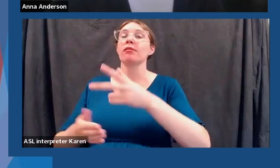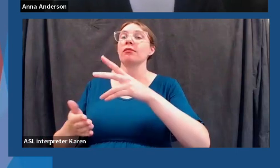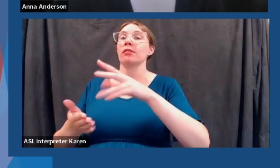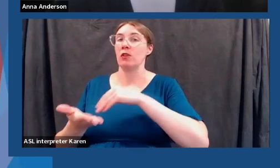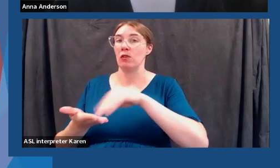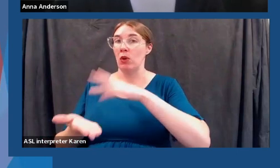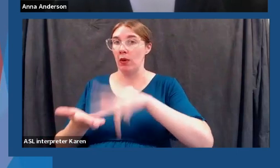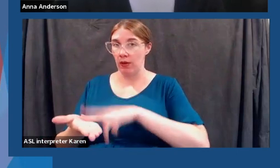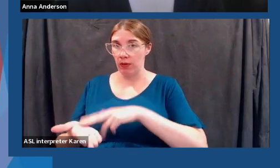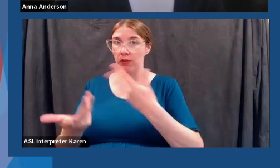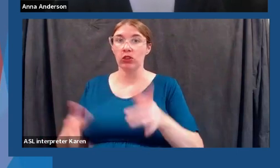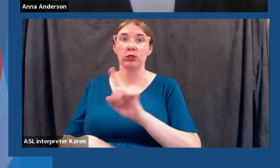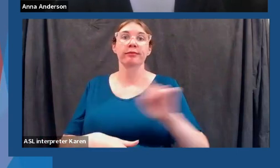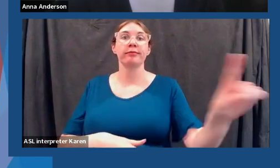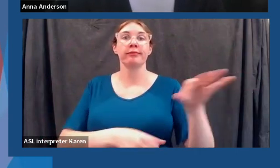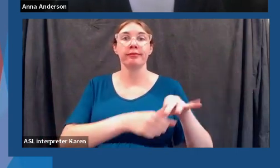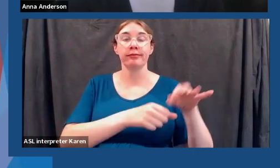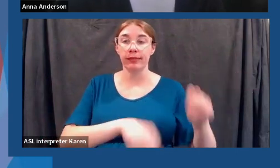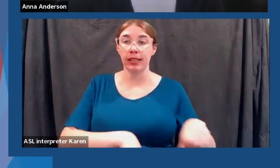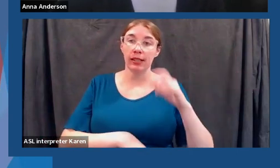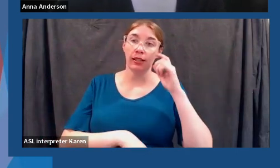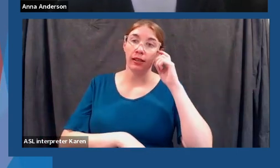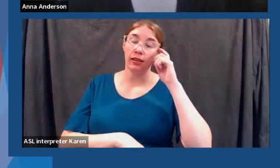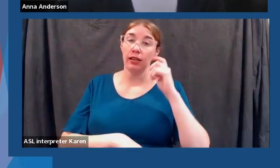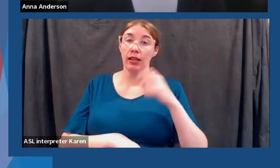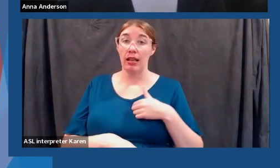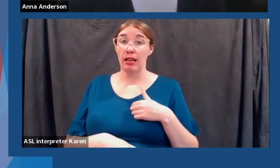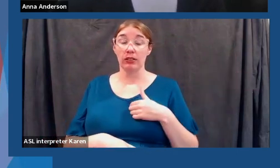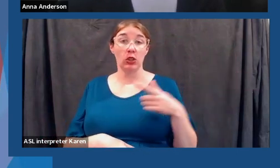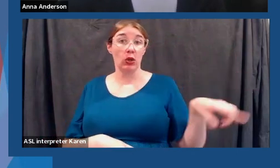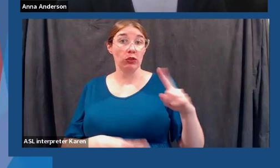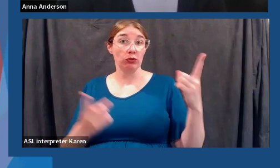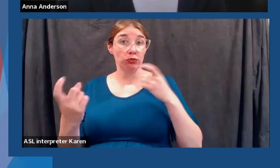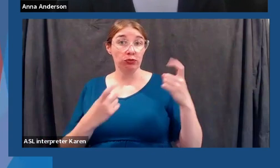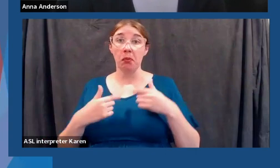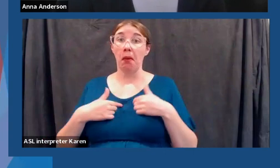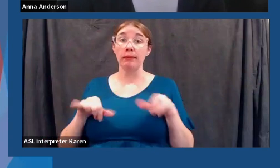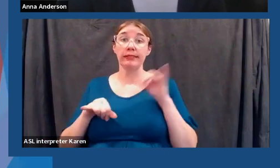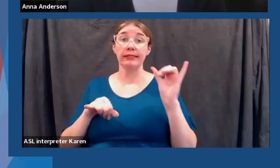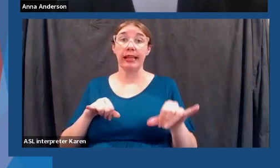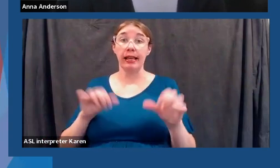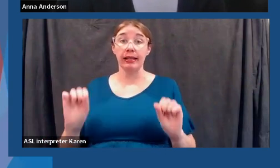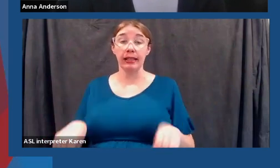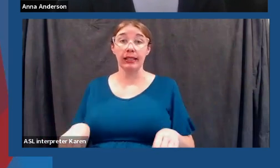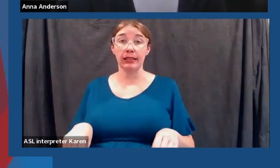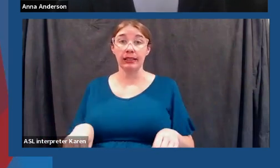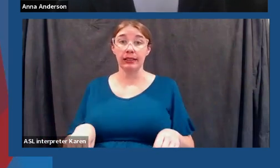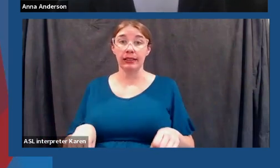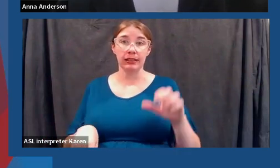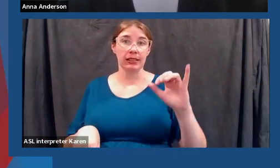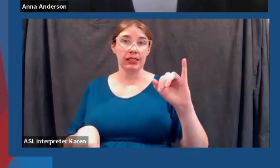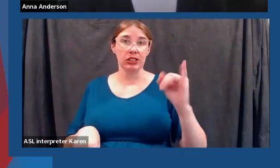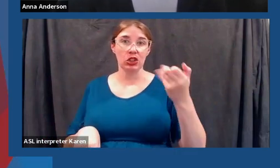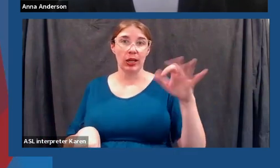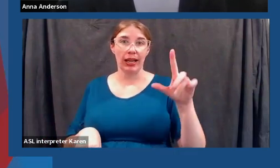And then I can certainly stay on for questions. I don't want to speak for you, Janet, but I know